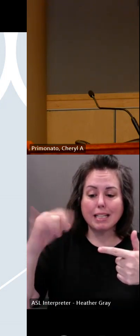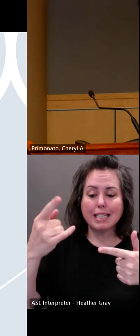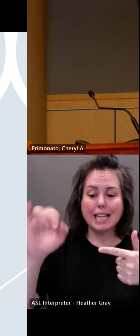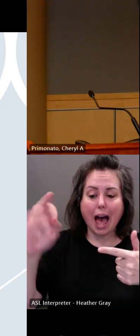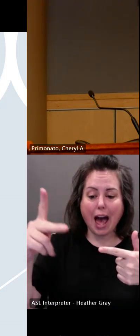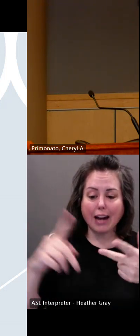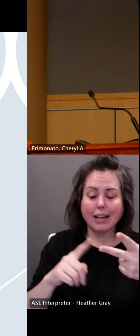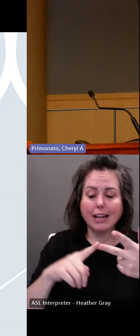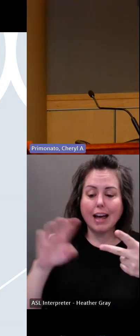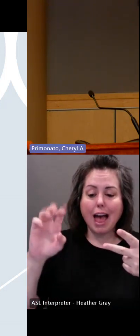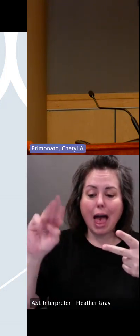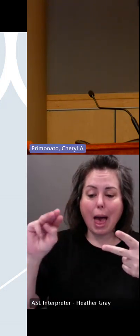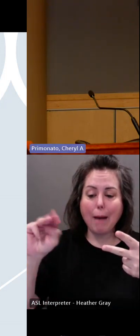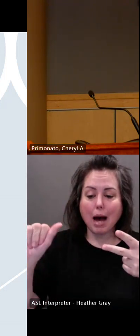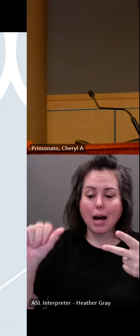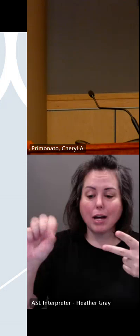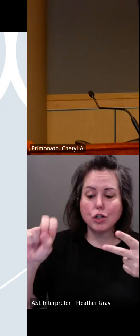Emma Shukare.